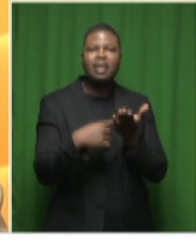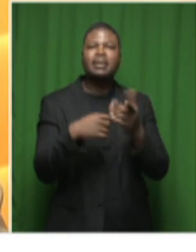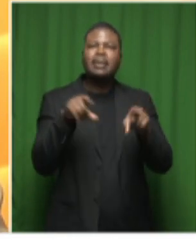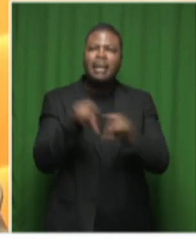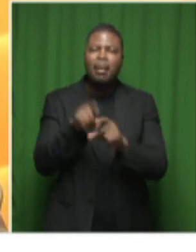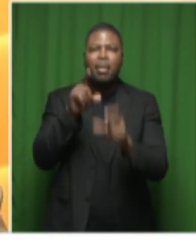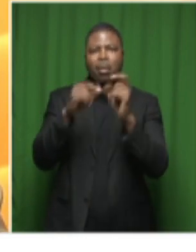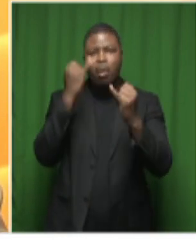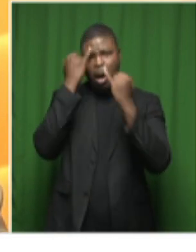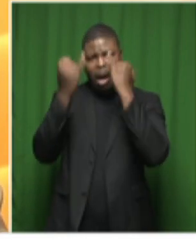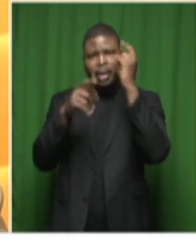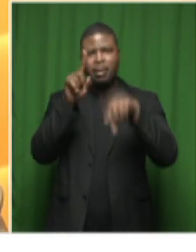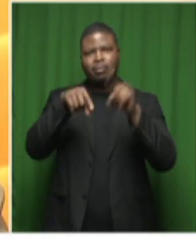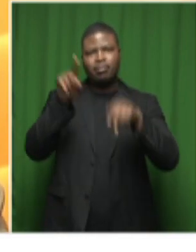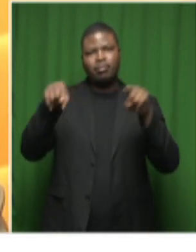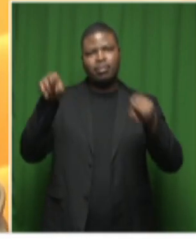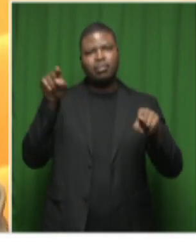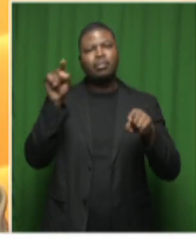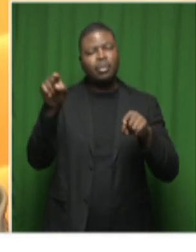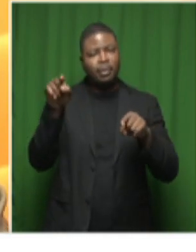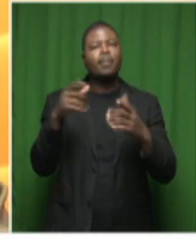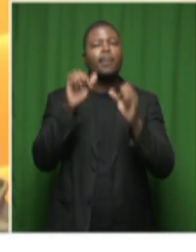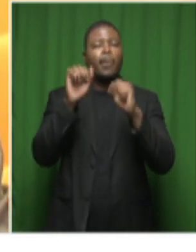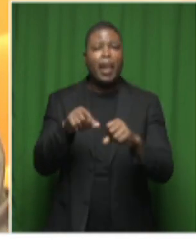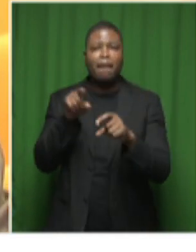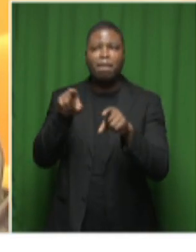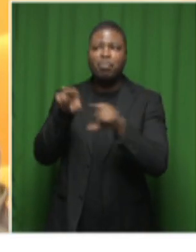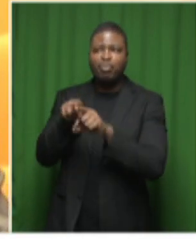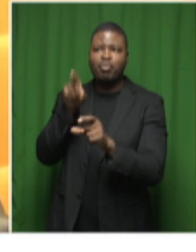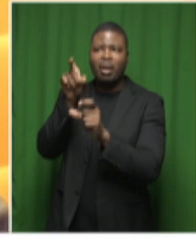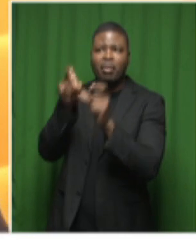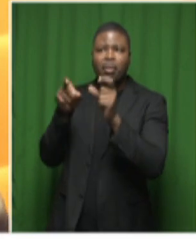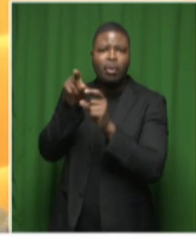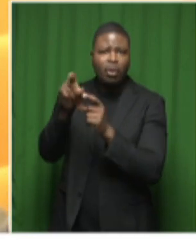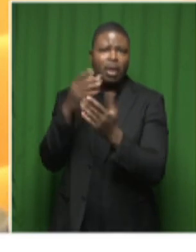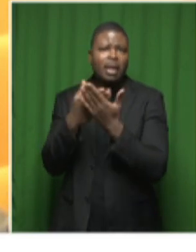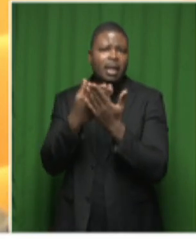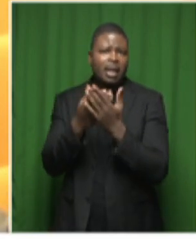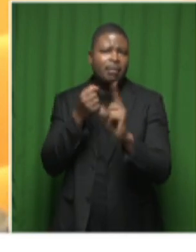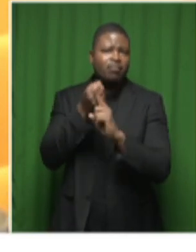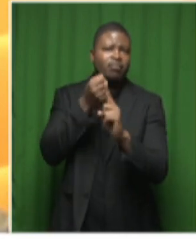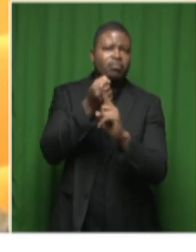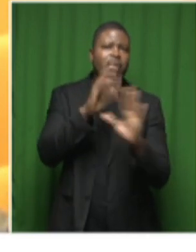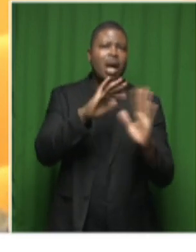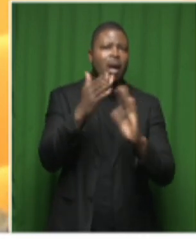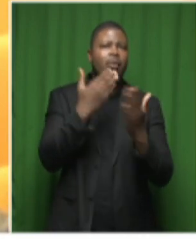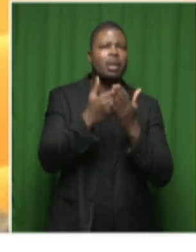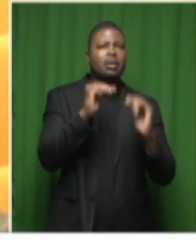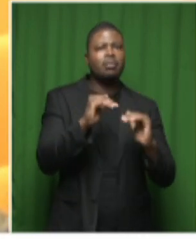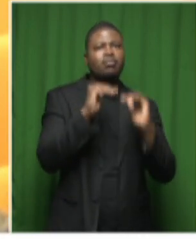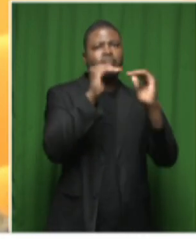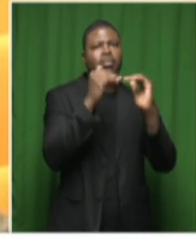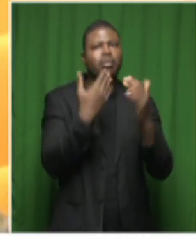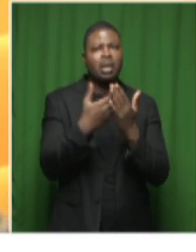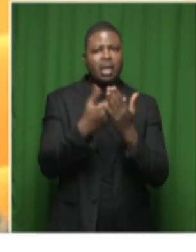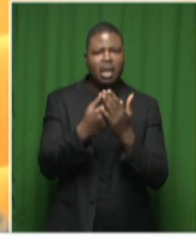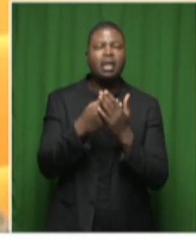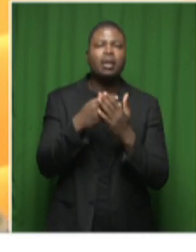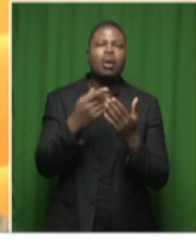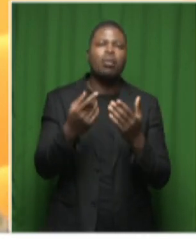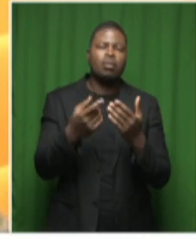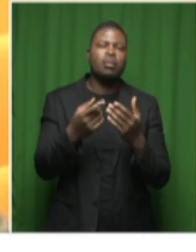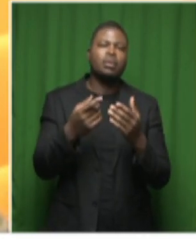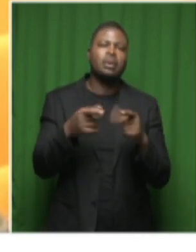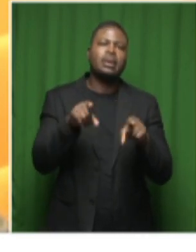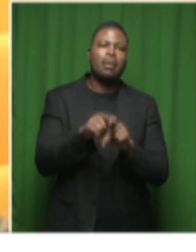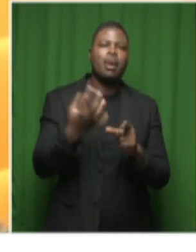hear about the latest advances so that they can also try and push for those advances to ultimately get to themselves.